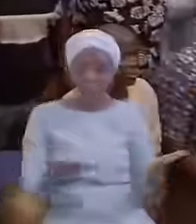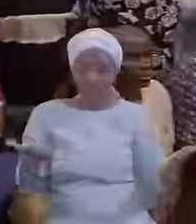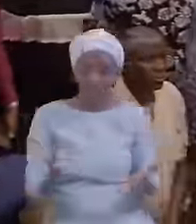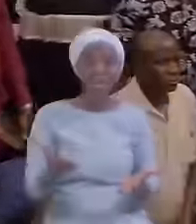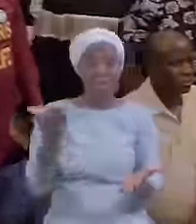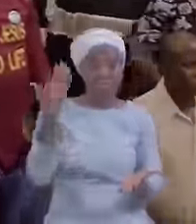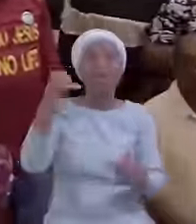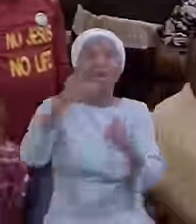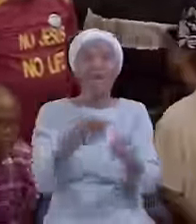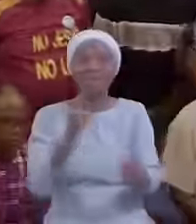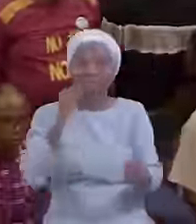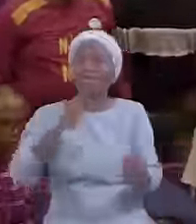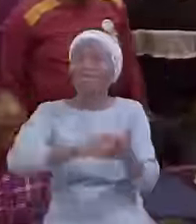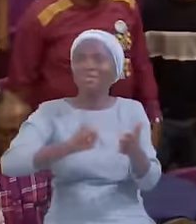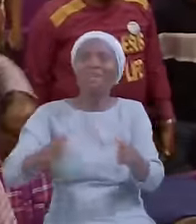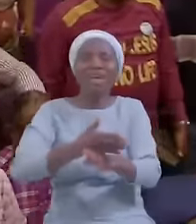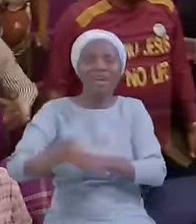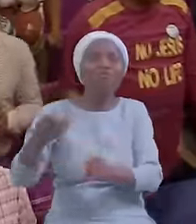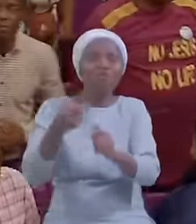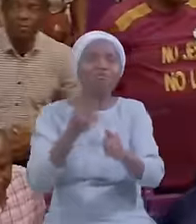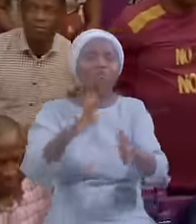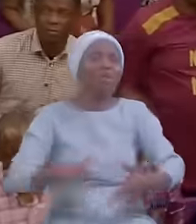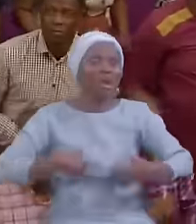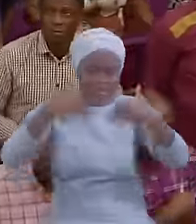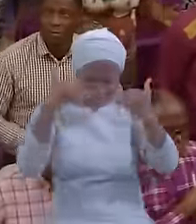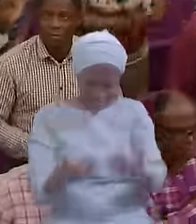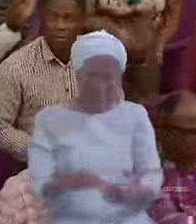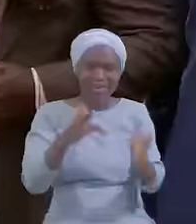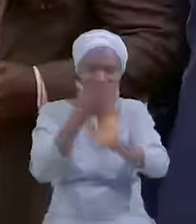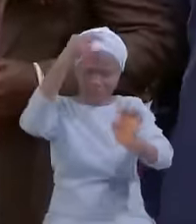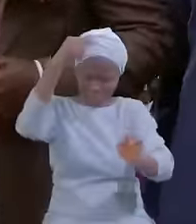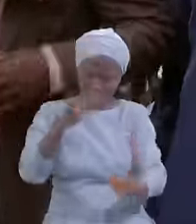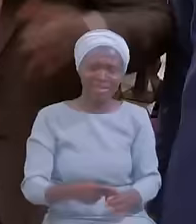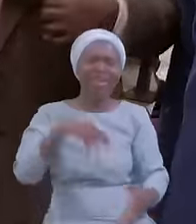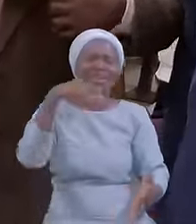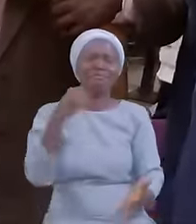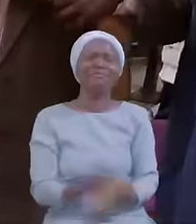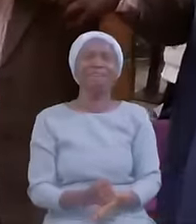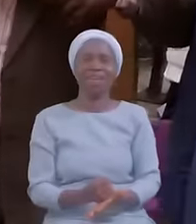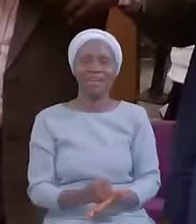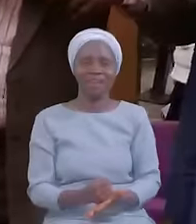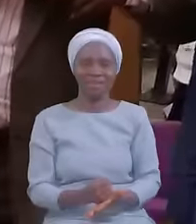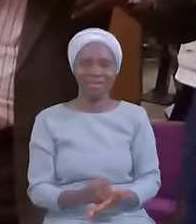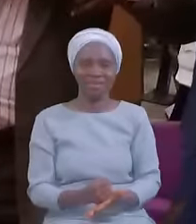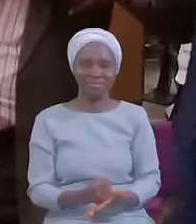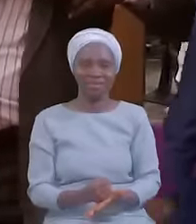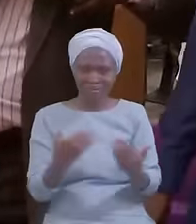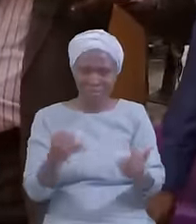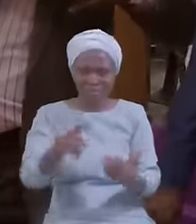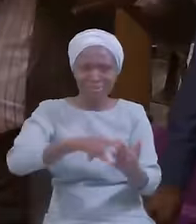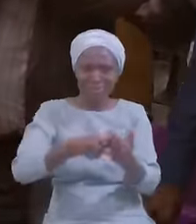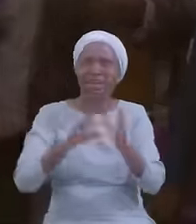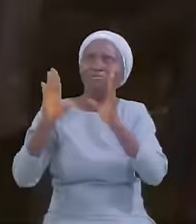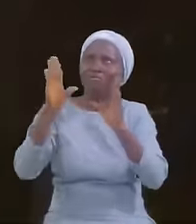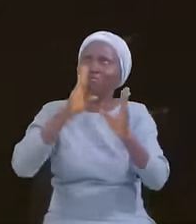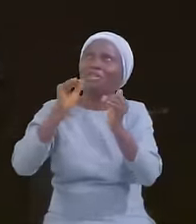everything is cleared away from your life now in Jesus' name. Tell the Lord, tell the